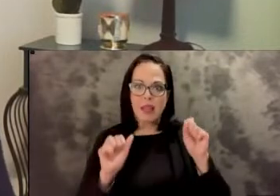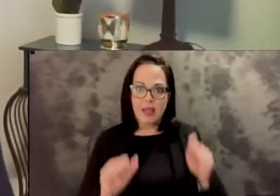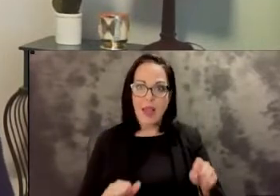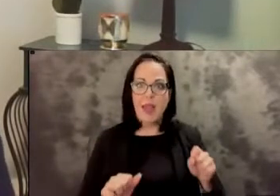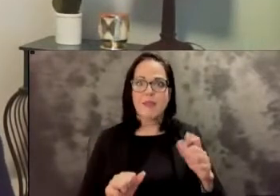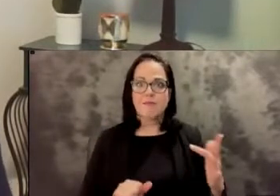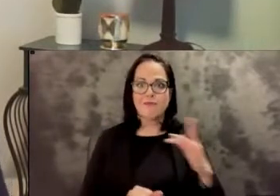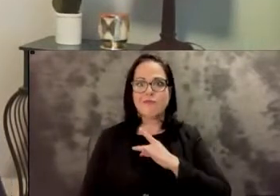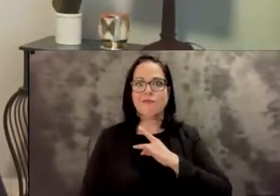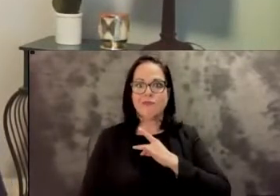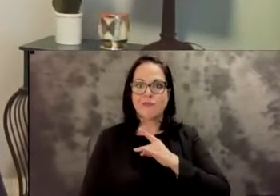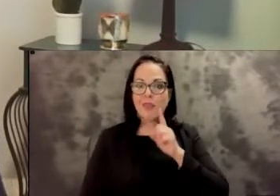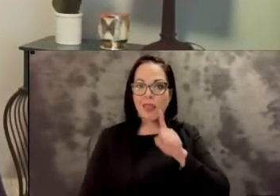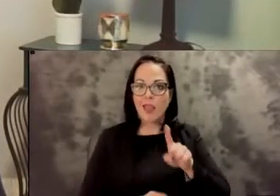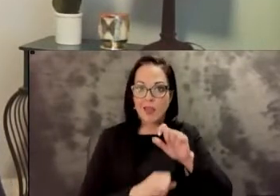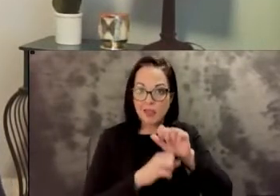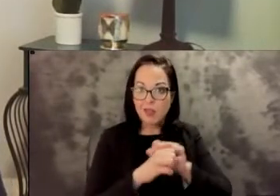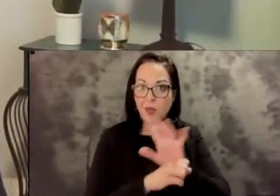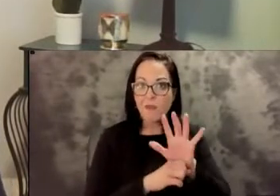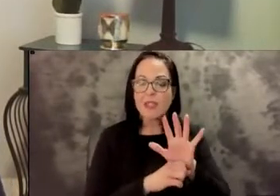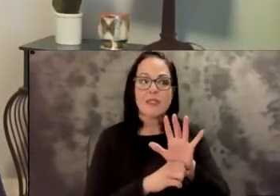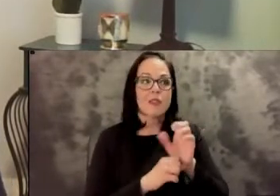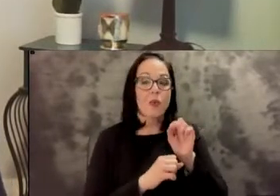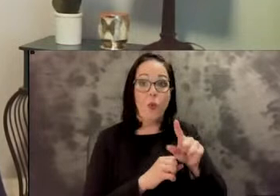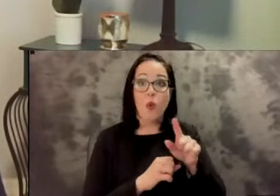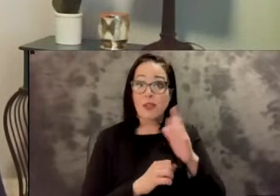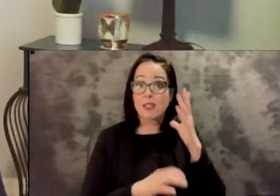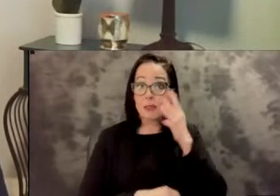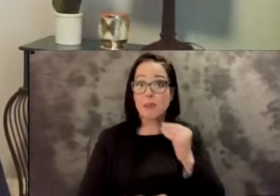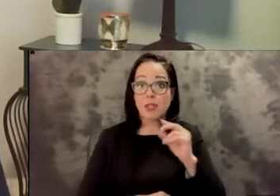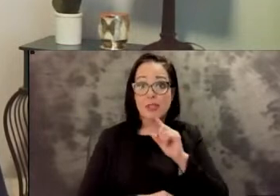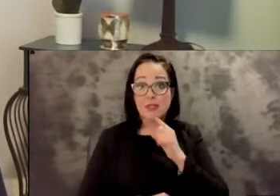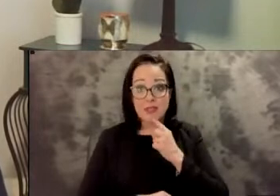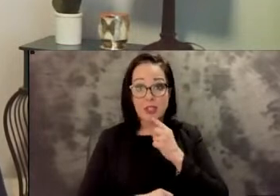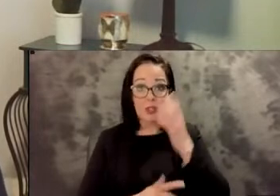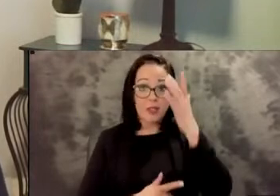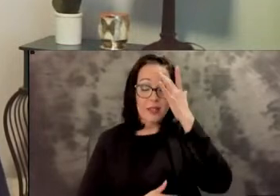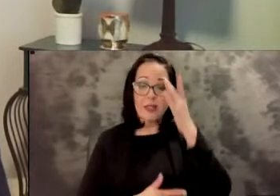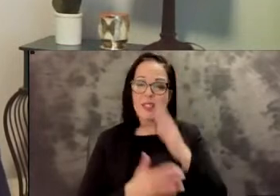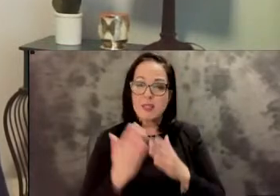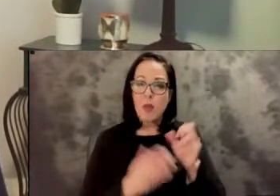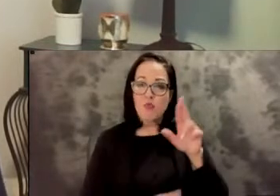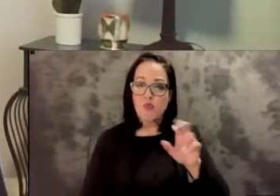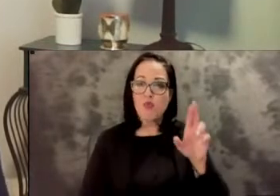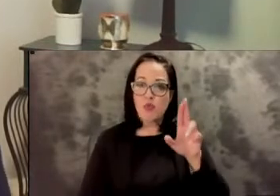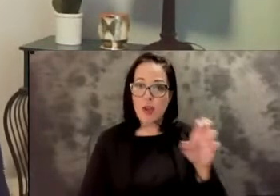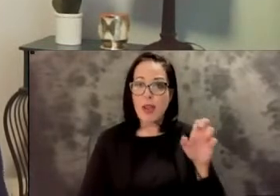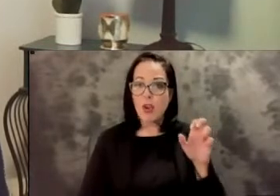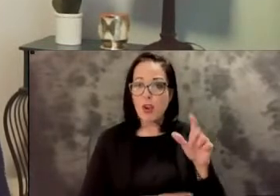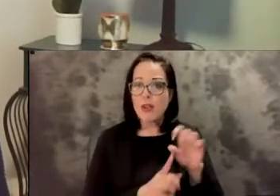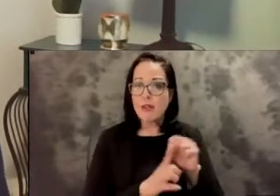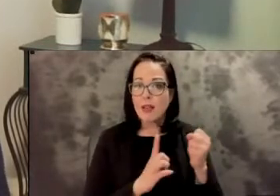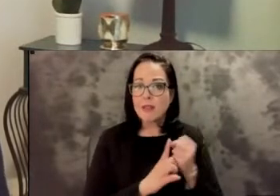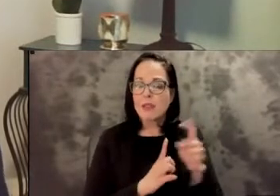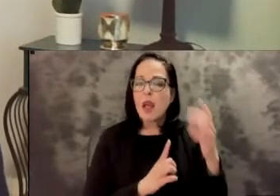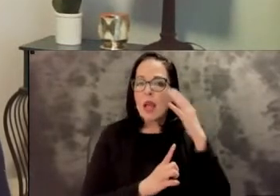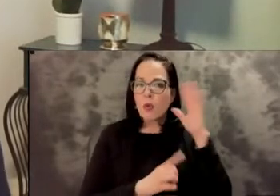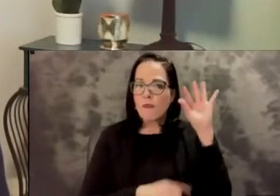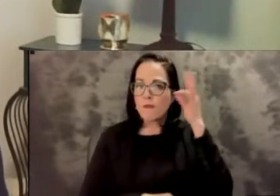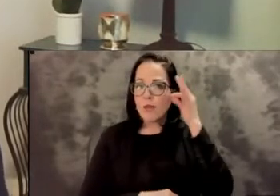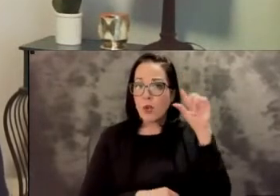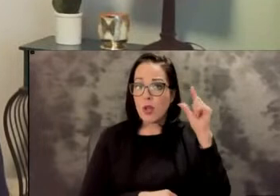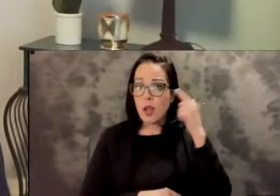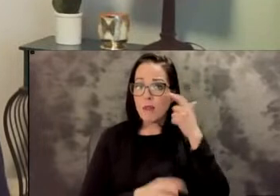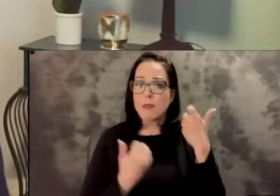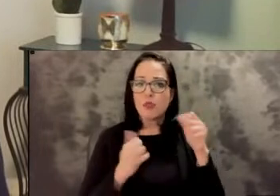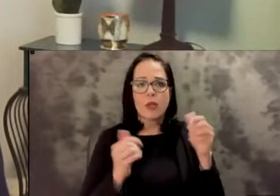or even experience severe illness in some rare cases. So I know the federal government right now is moving